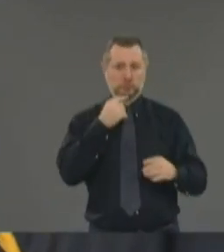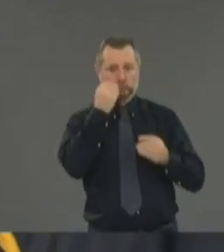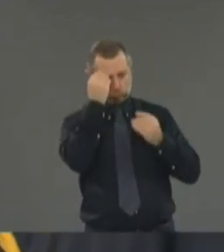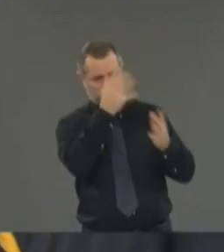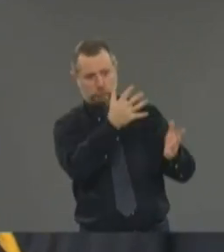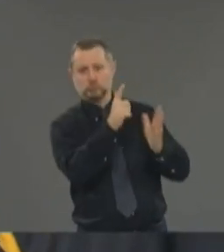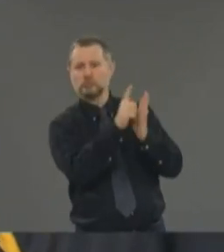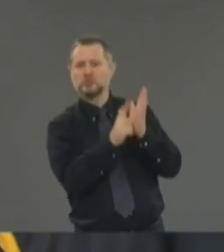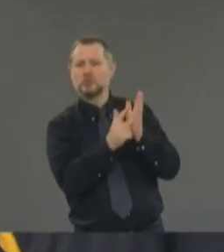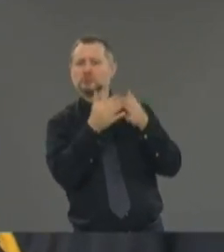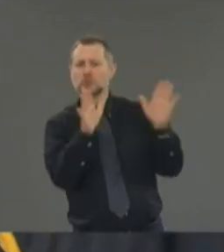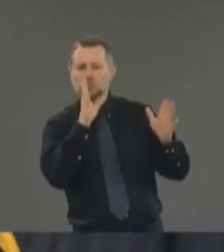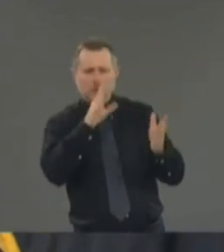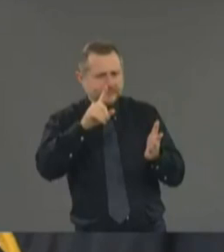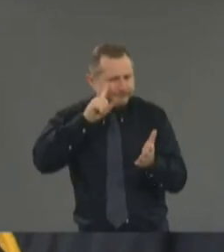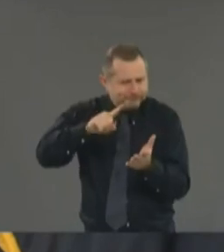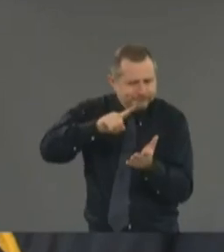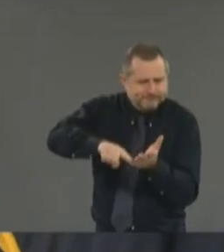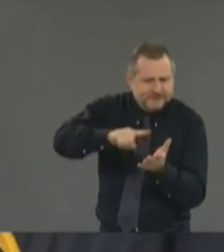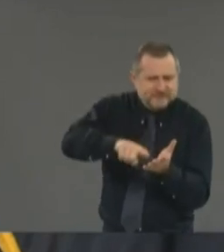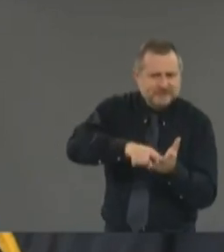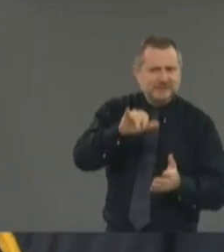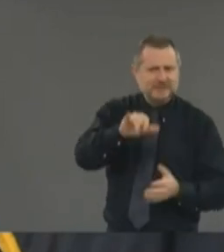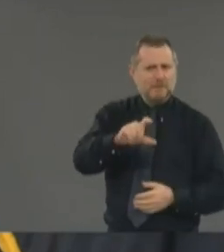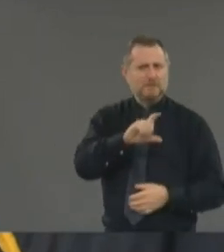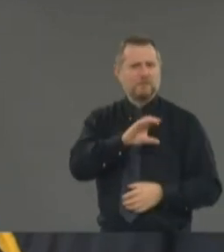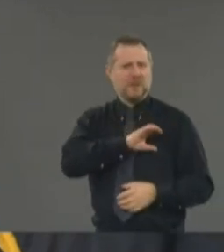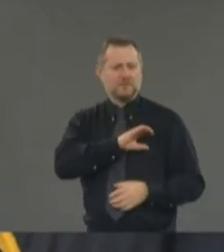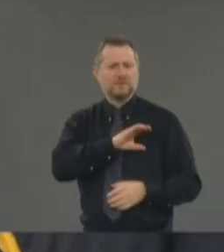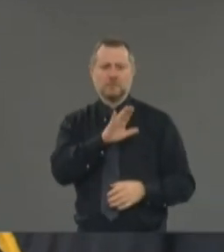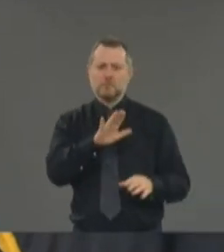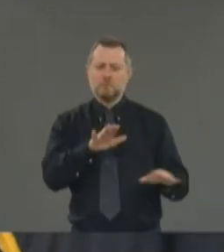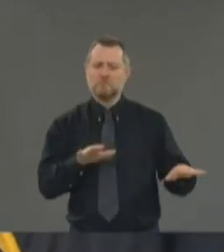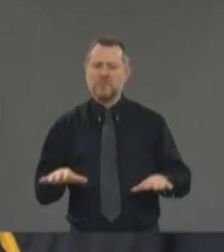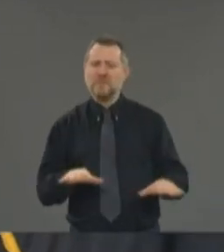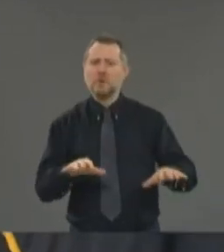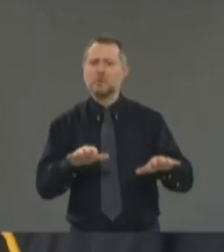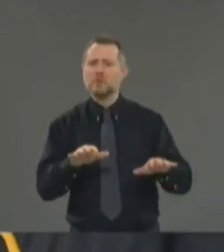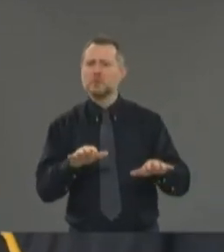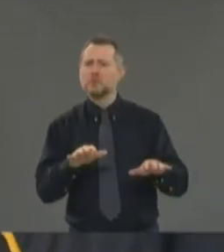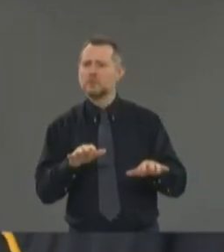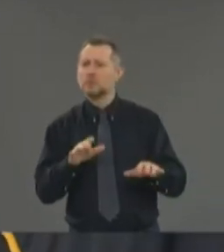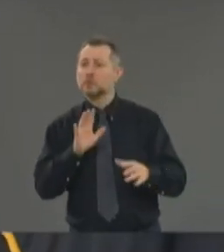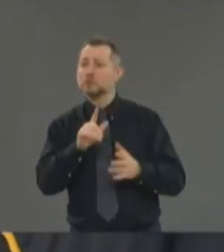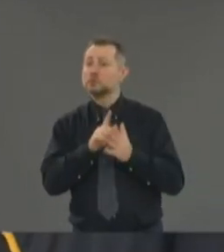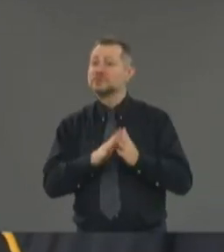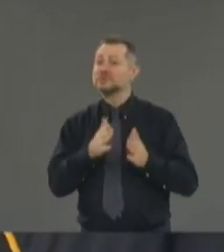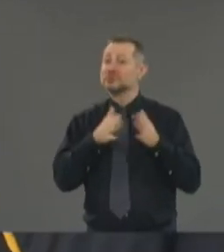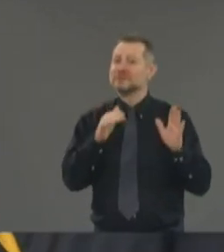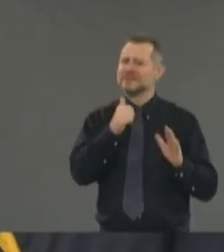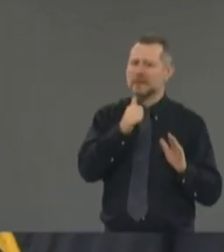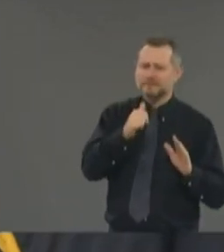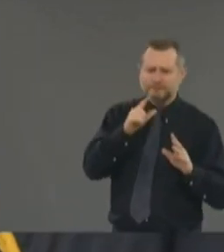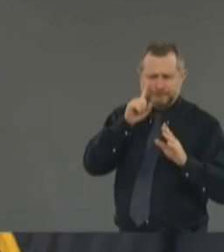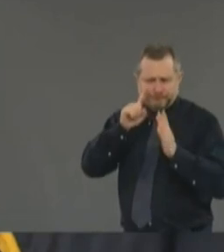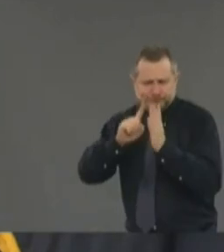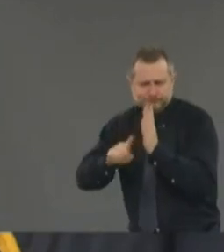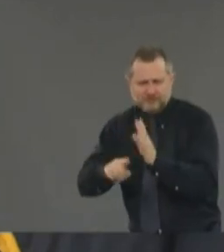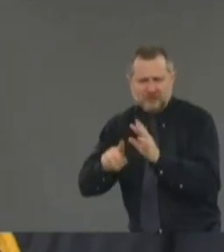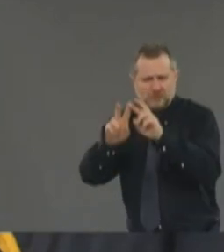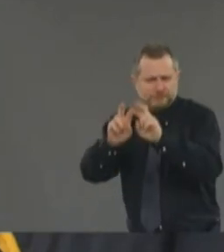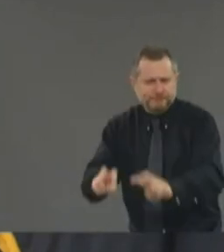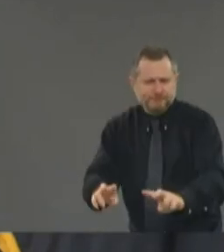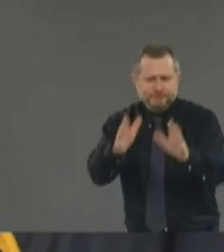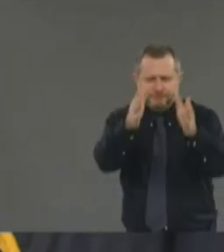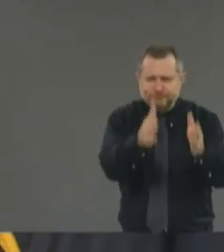investigate the police conduct. So the Attorney General is investigating in real